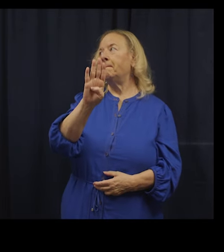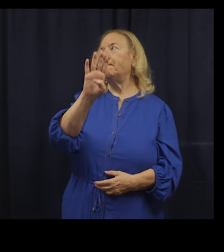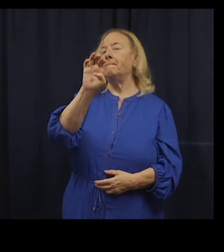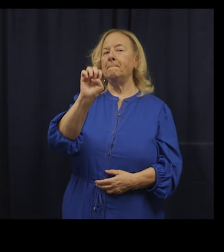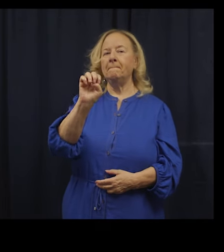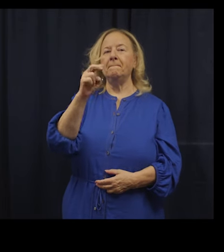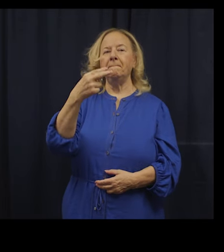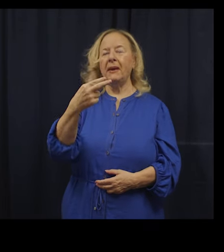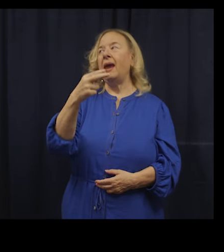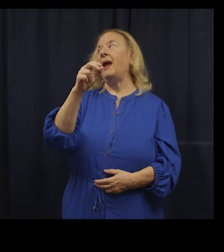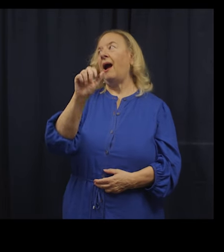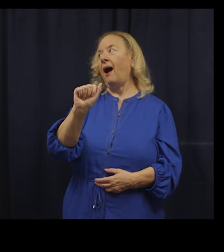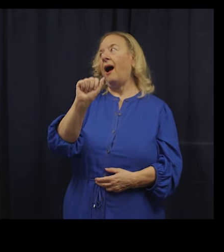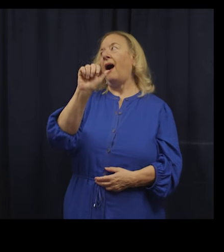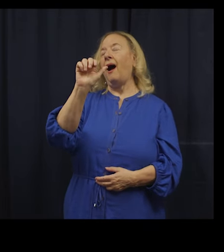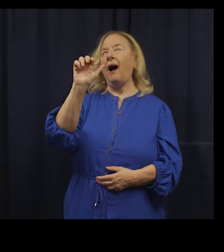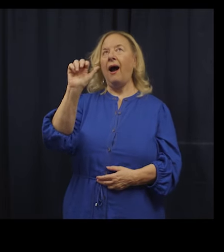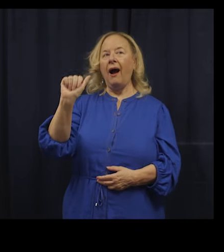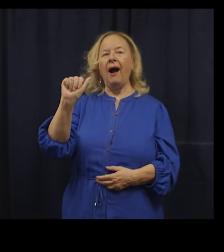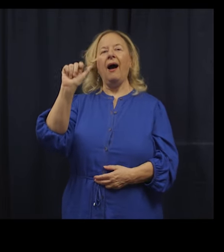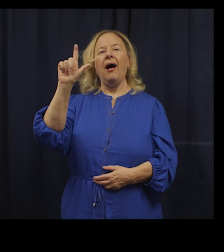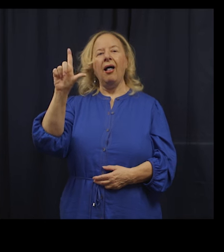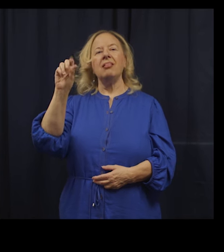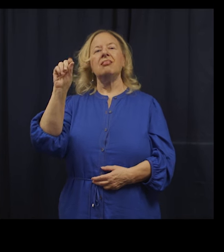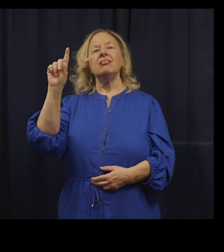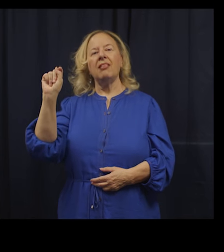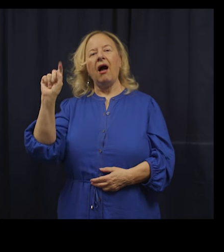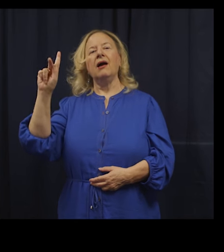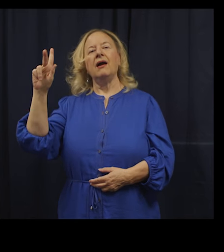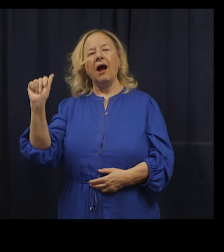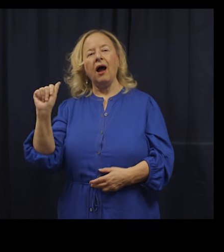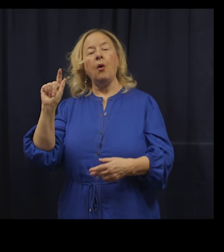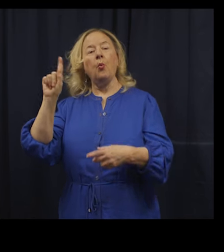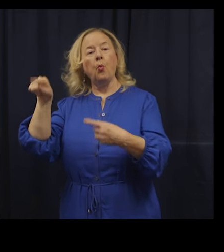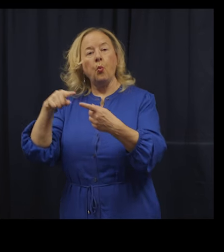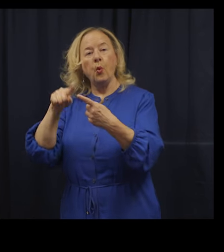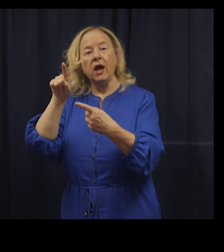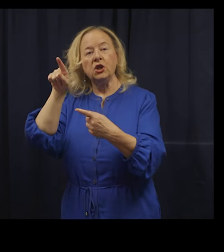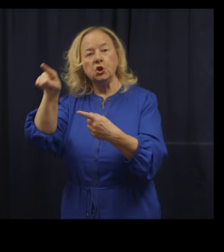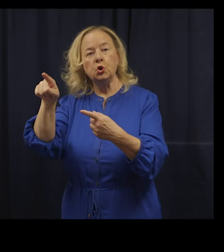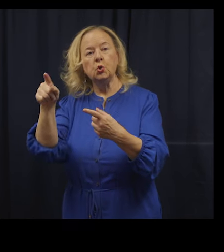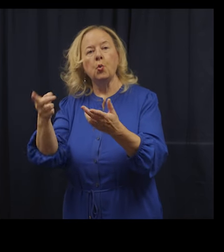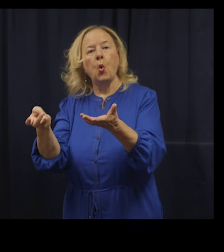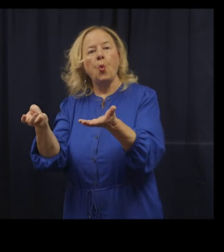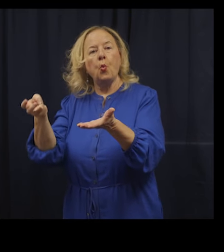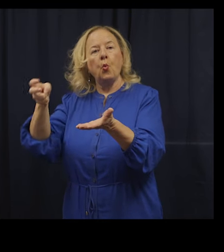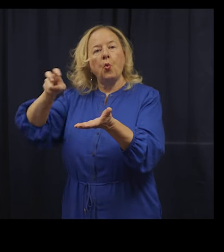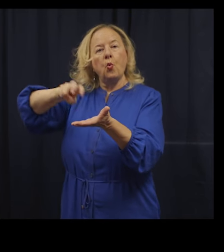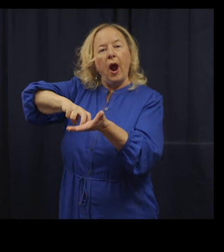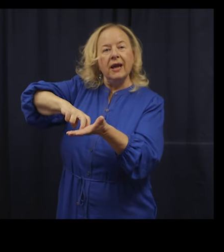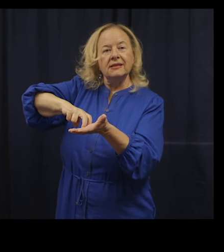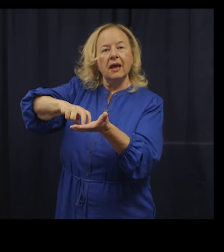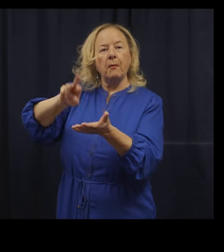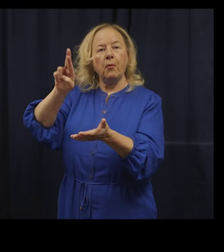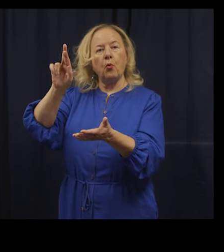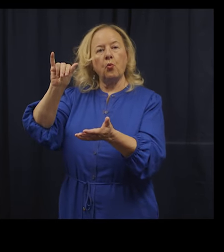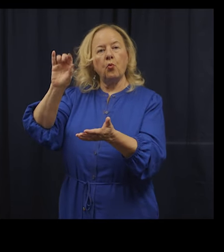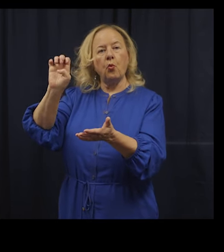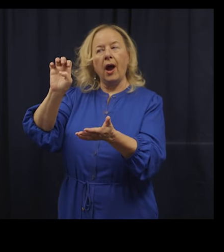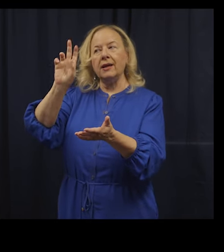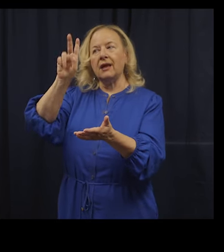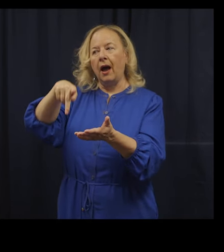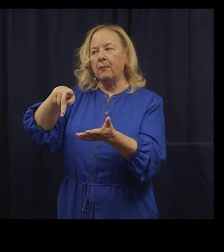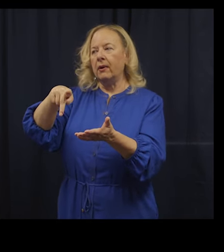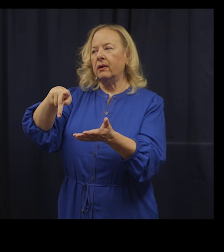Beha'alotcha, which means when you rise up, and it's, you know, here we have the priest rising